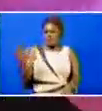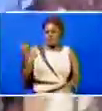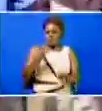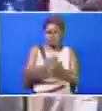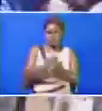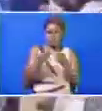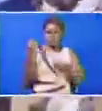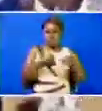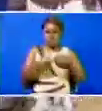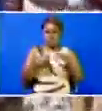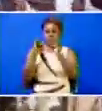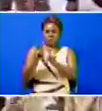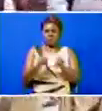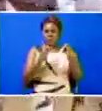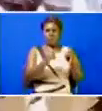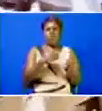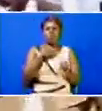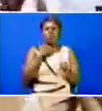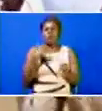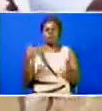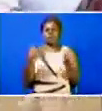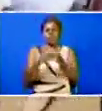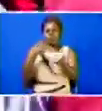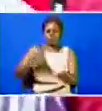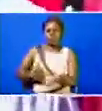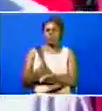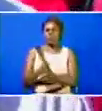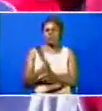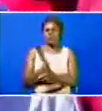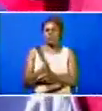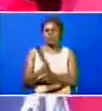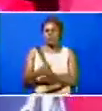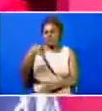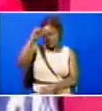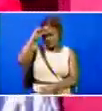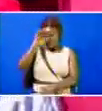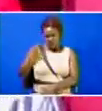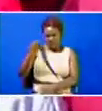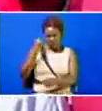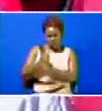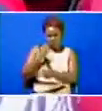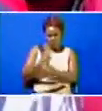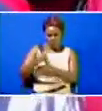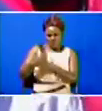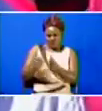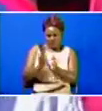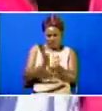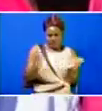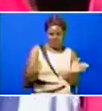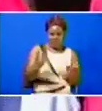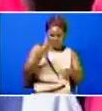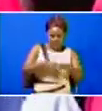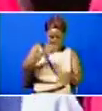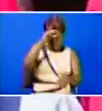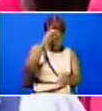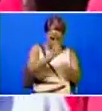corrupt individuals who were seeking to prevent justice. Sisi serikali ifanye kazi, alafu na sisi wananchi. Saile